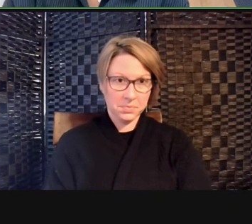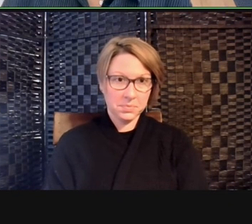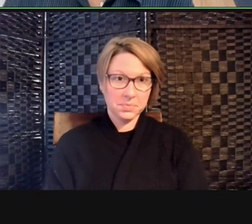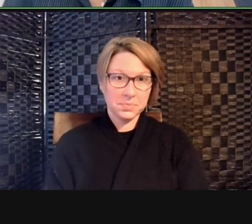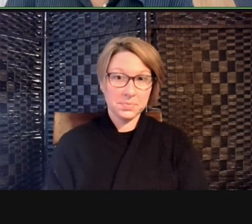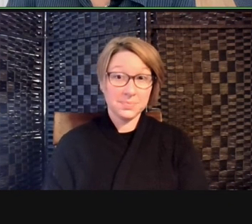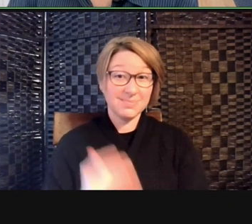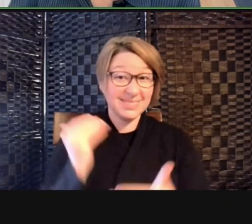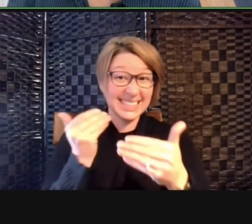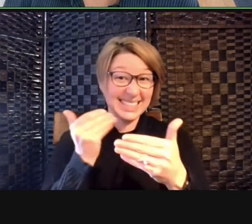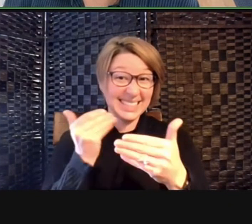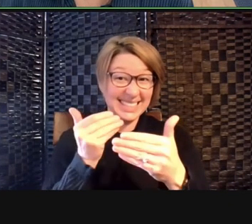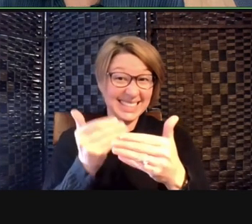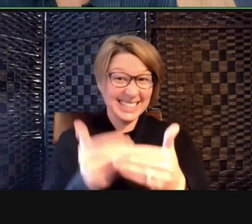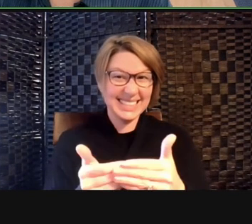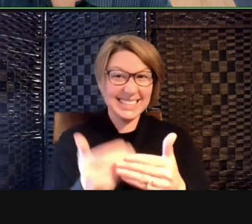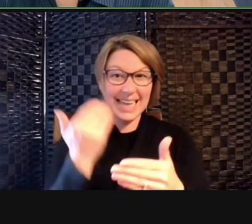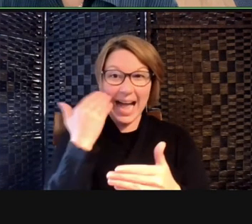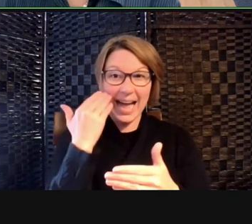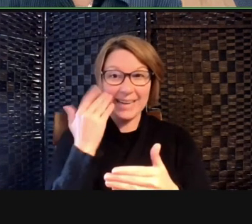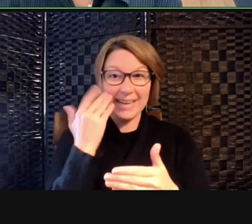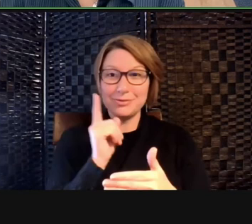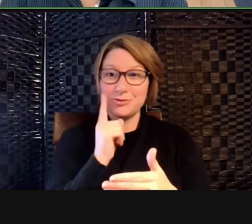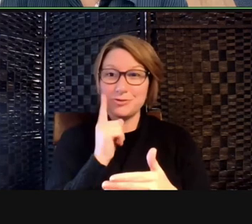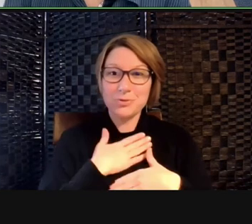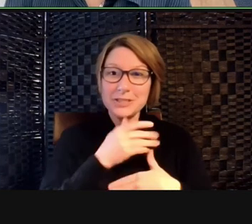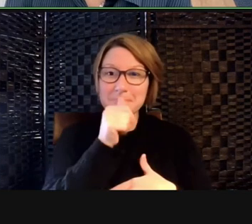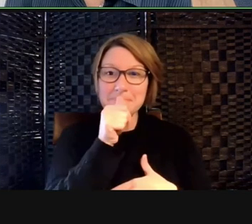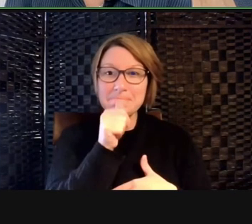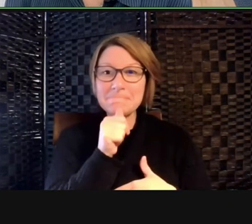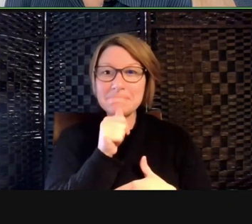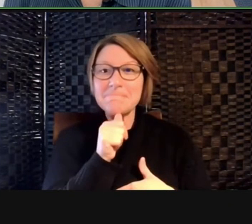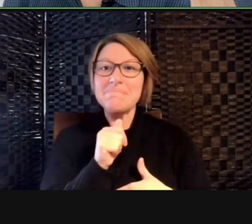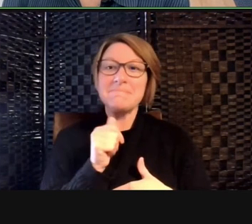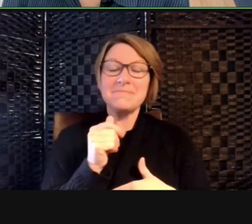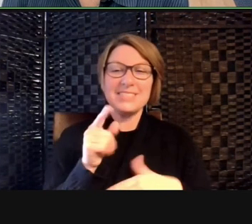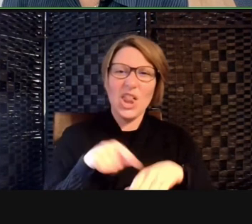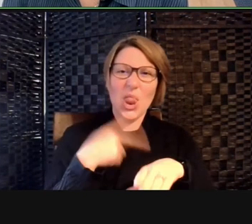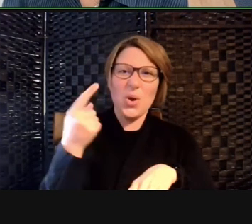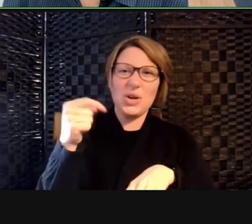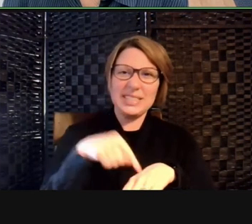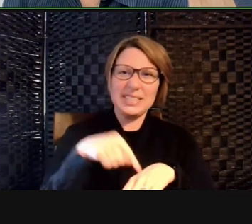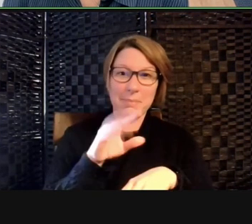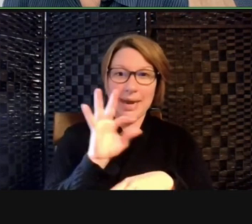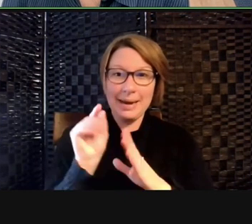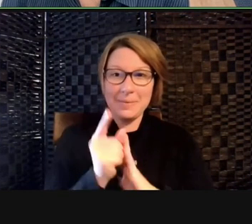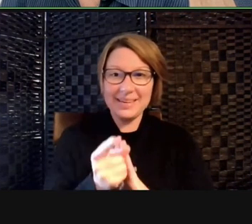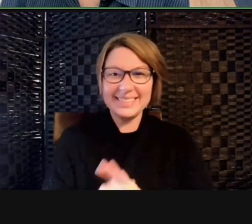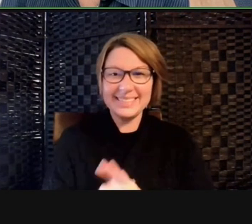We're getting there. I really appreciate everybody hanging in there for 90 minutes. It's a long time for a presentation.